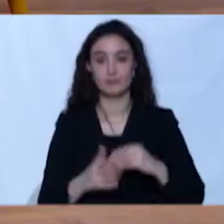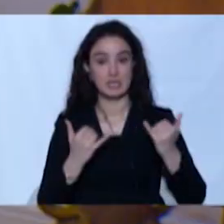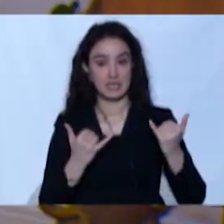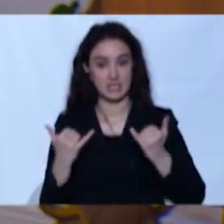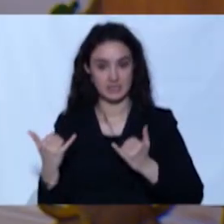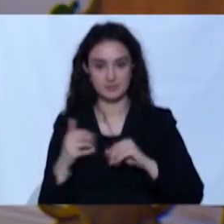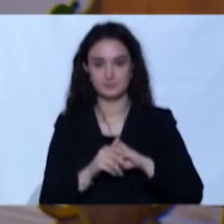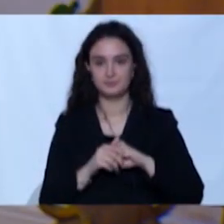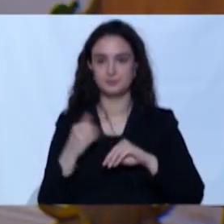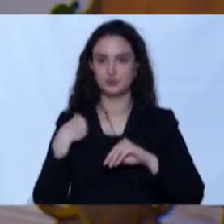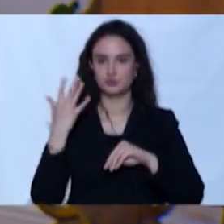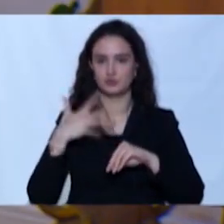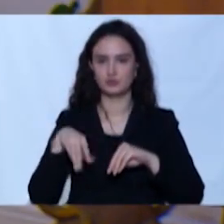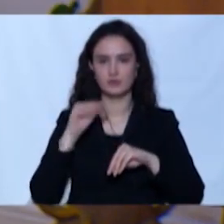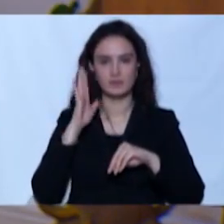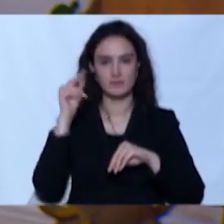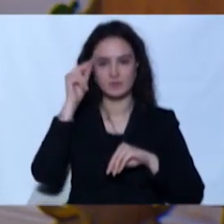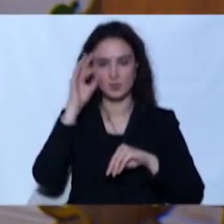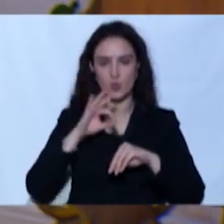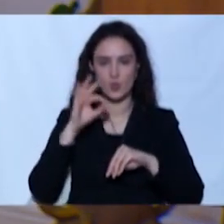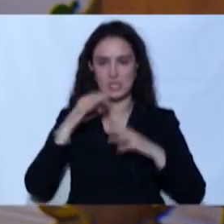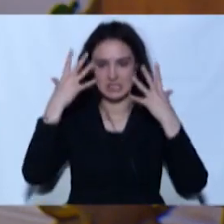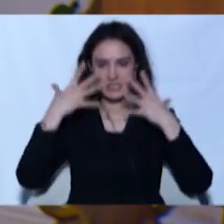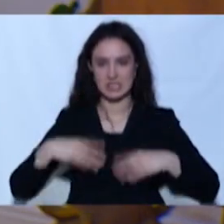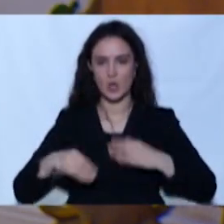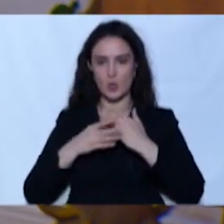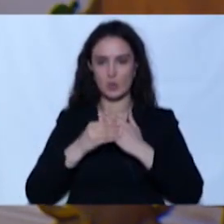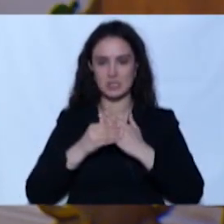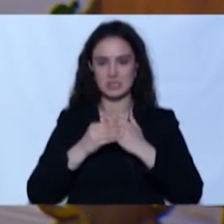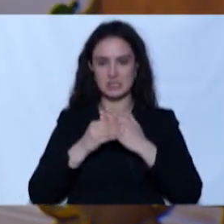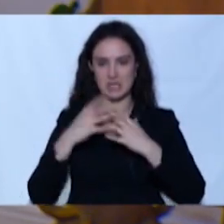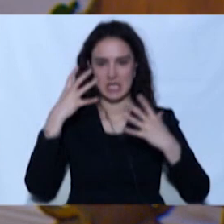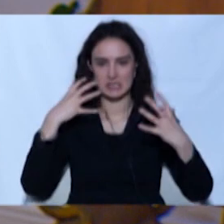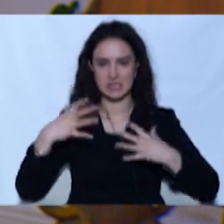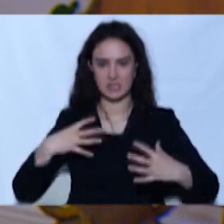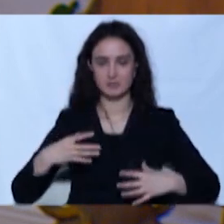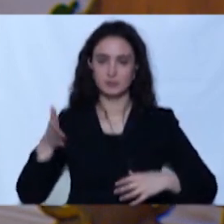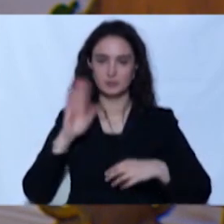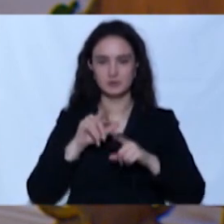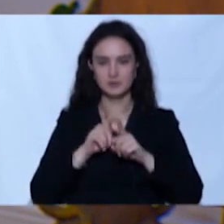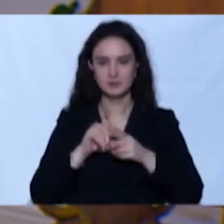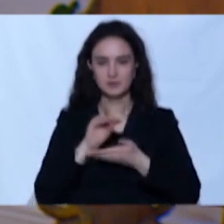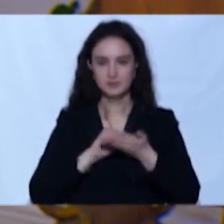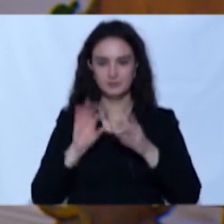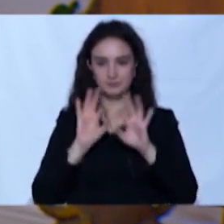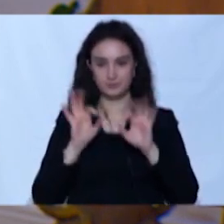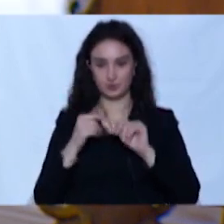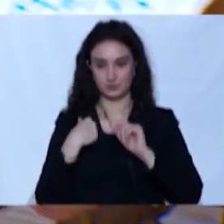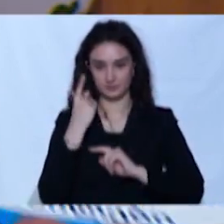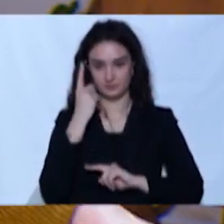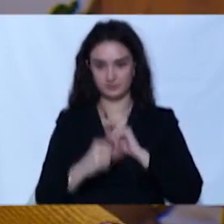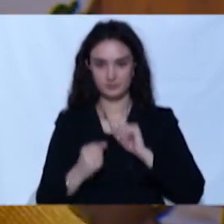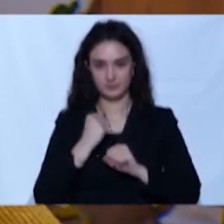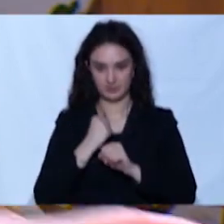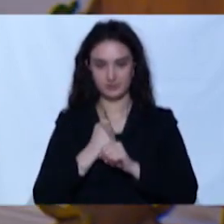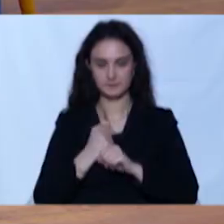Today, we will learn about body parts. Let's learn these words. Repeat after me.